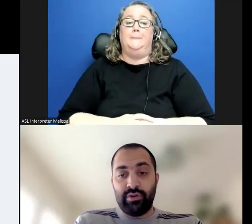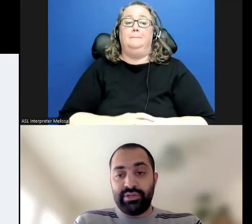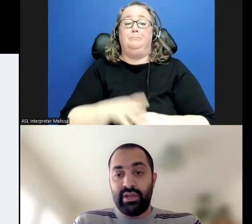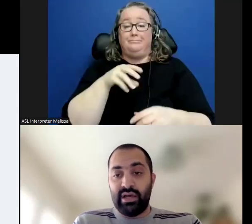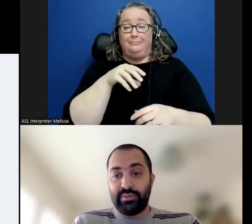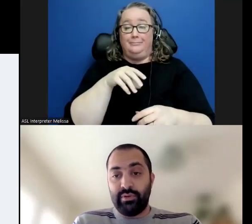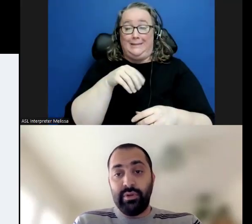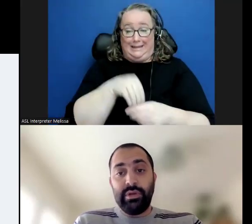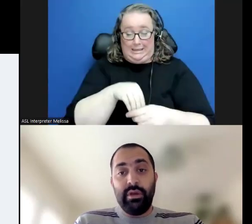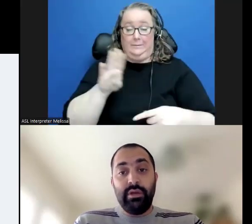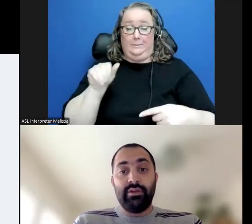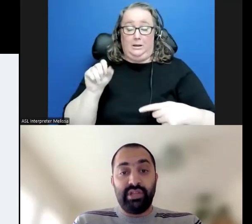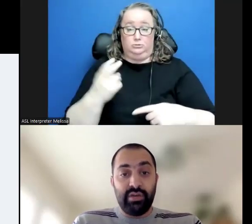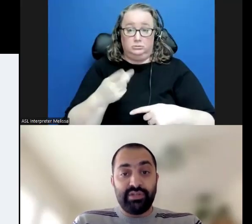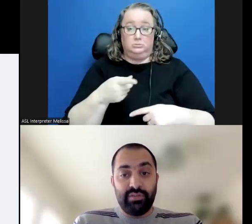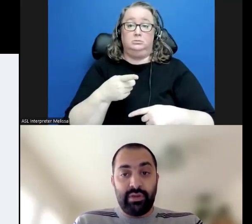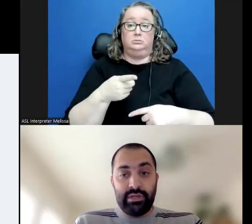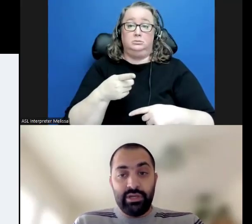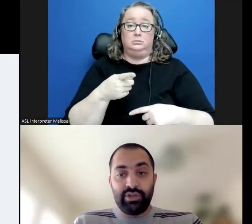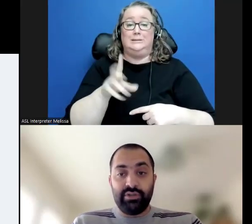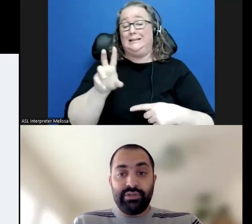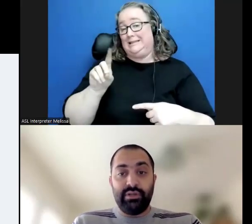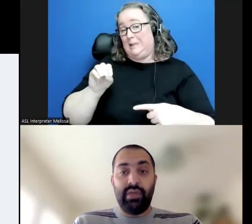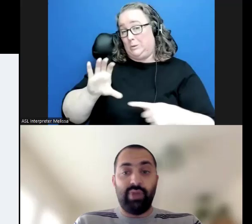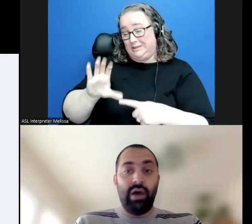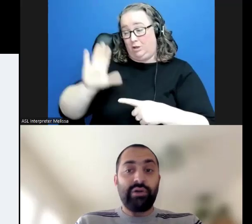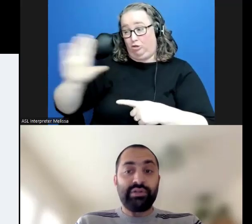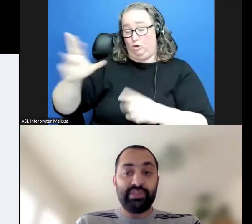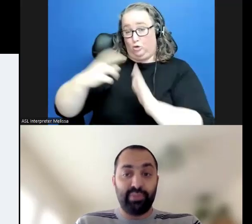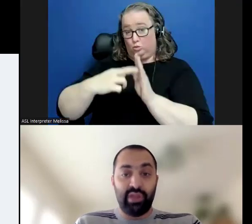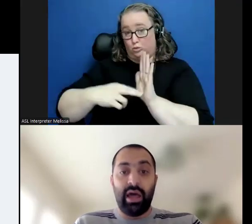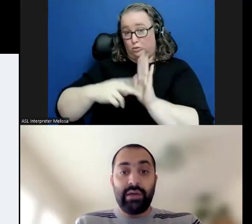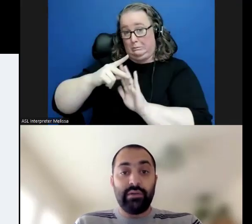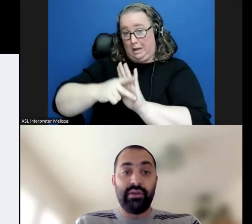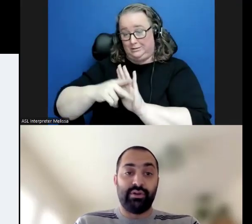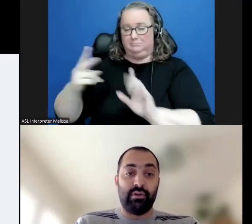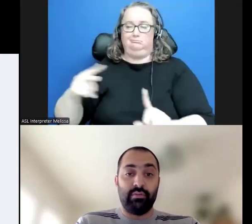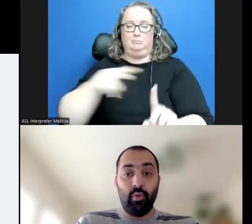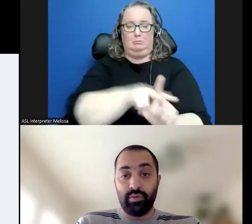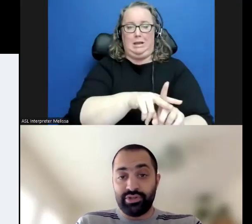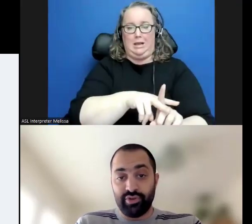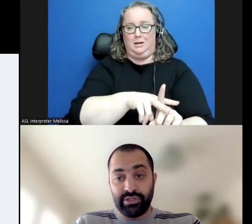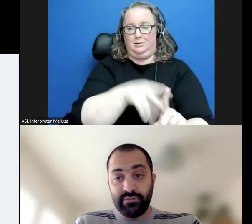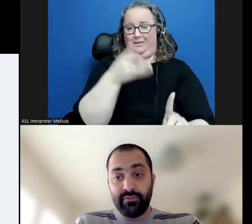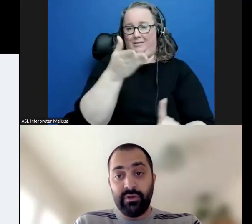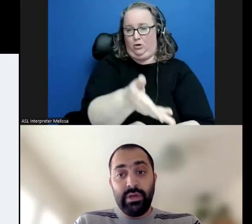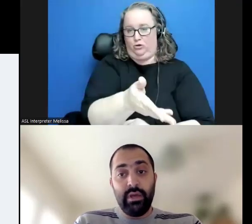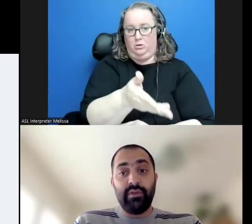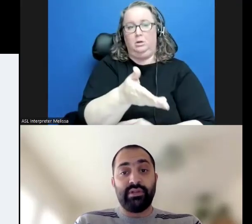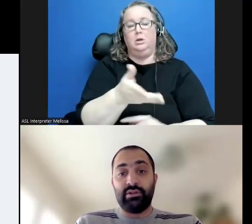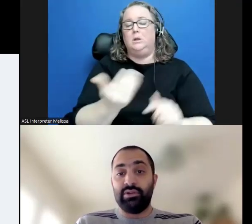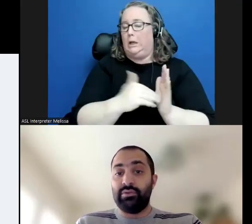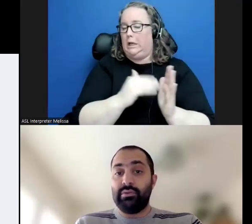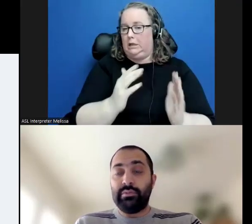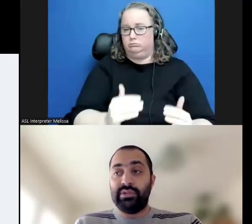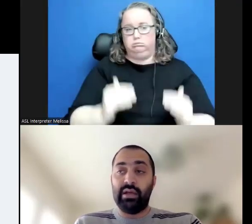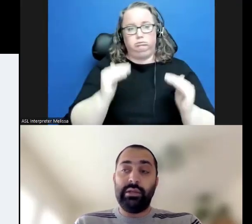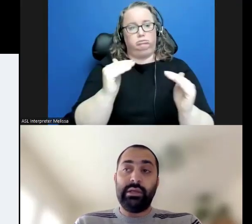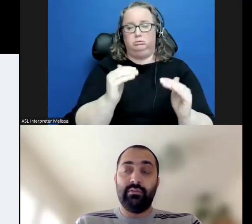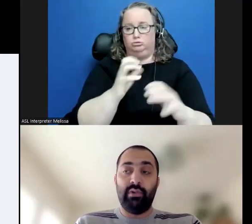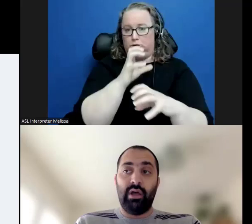at Bridgewater State Hospital, DOC regulations and policies apply. These are more restrictive. These